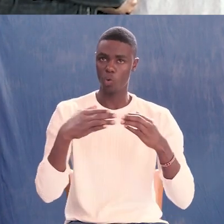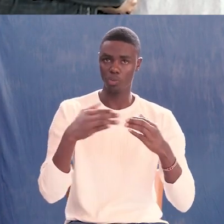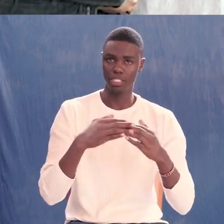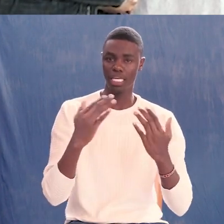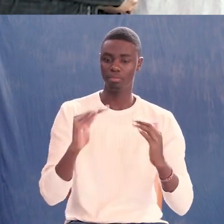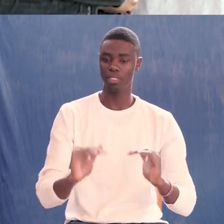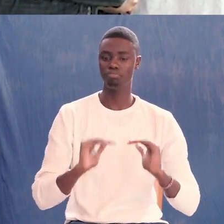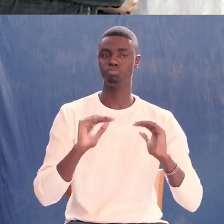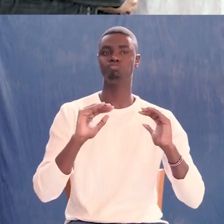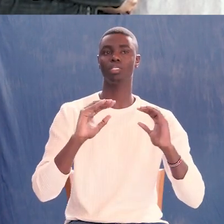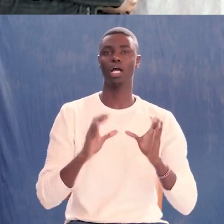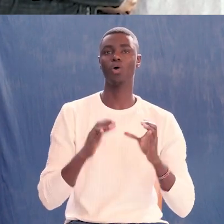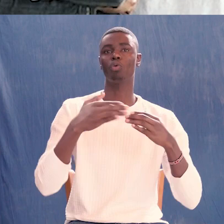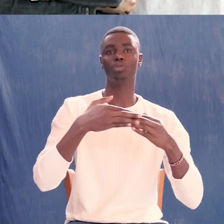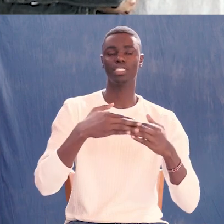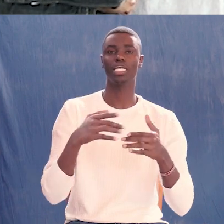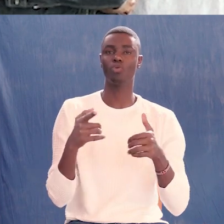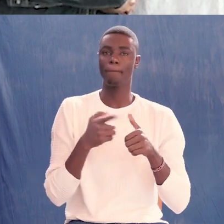higher on your priority list?